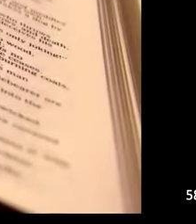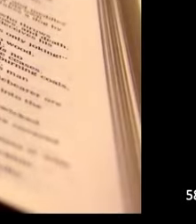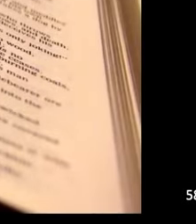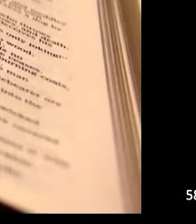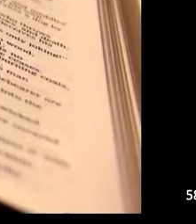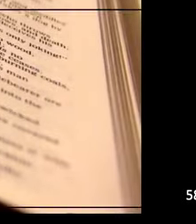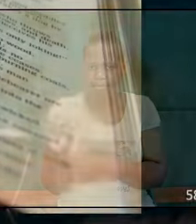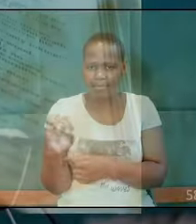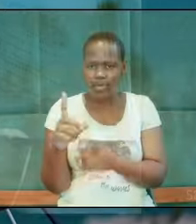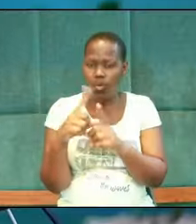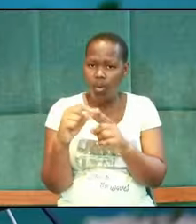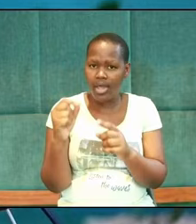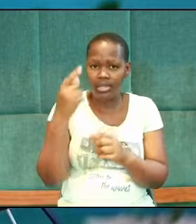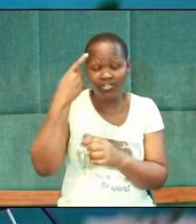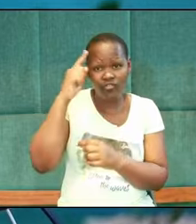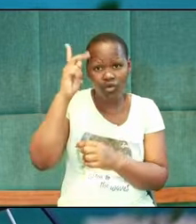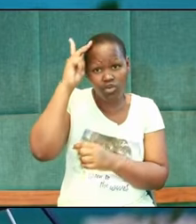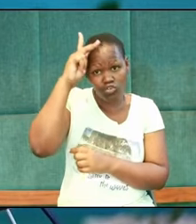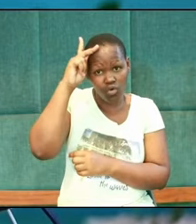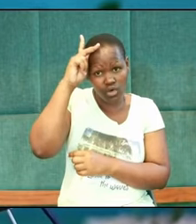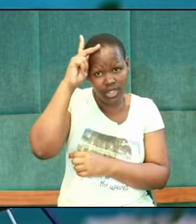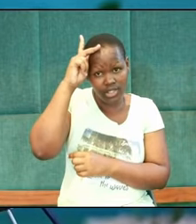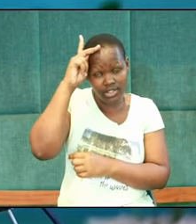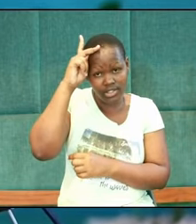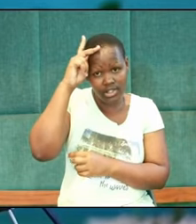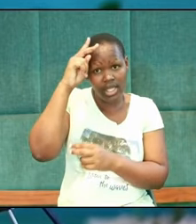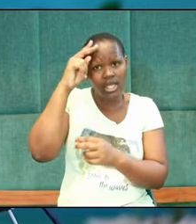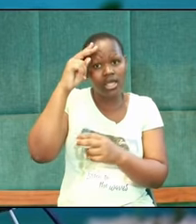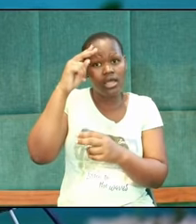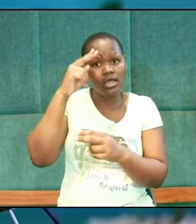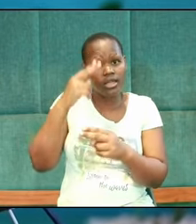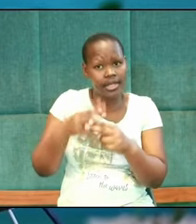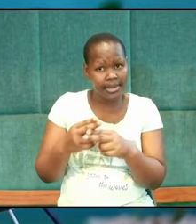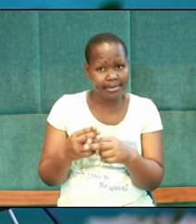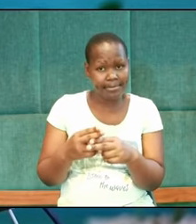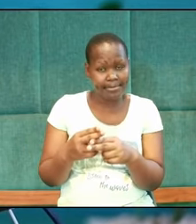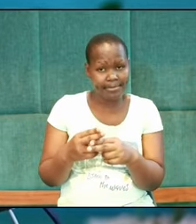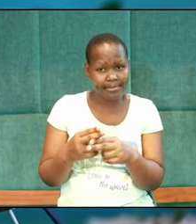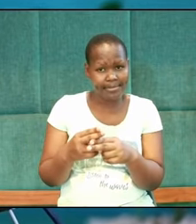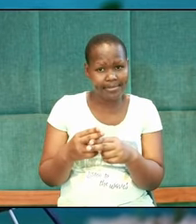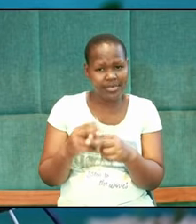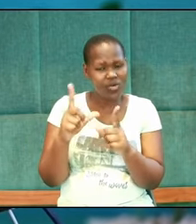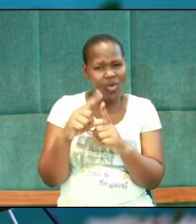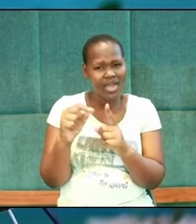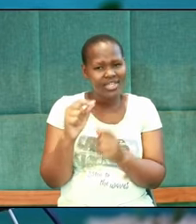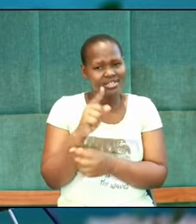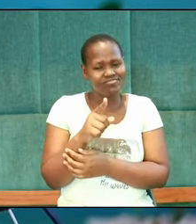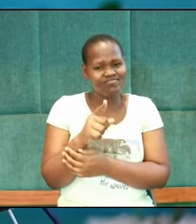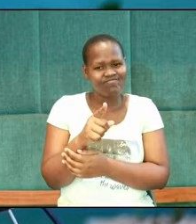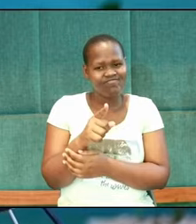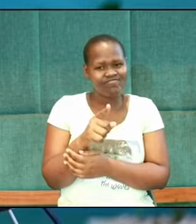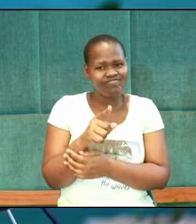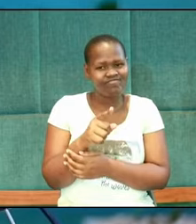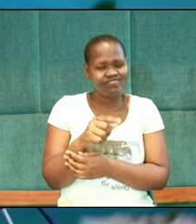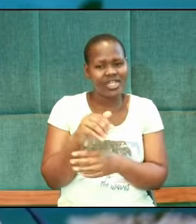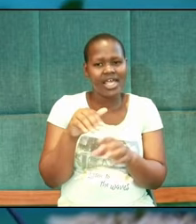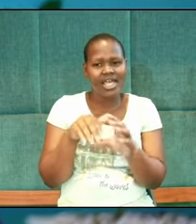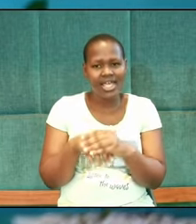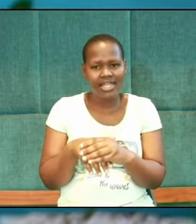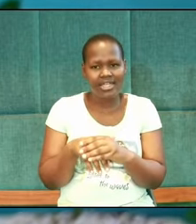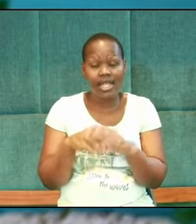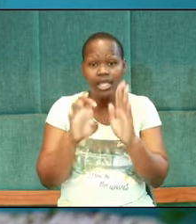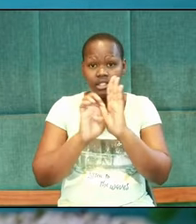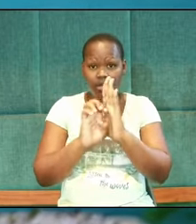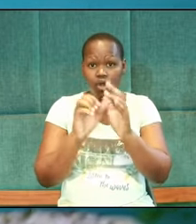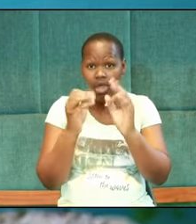they use for knowledge is what is called ginosko, which means, in this instance, when the